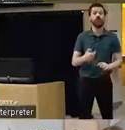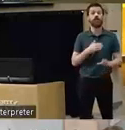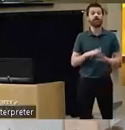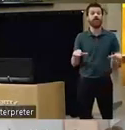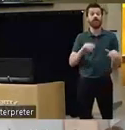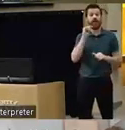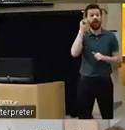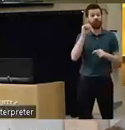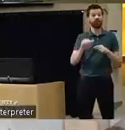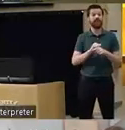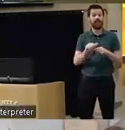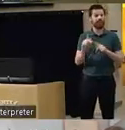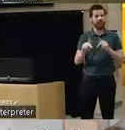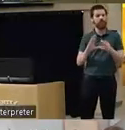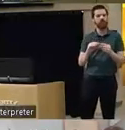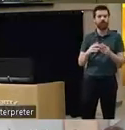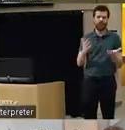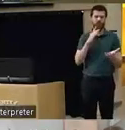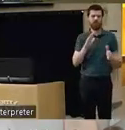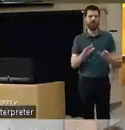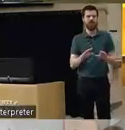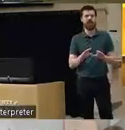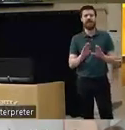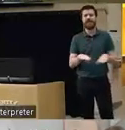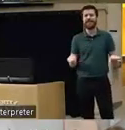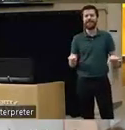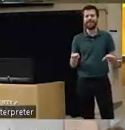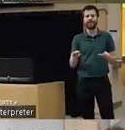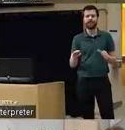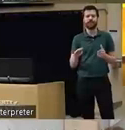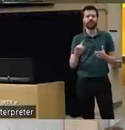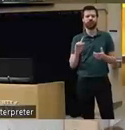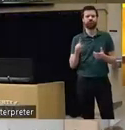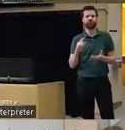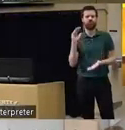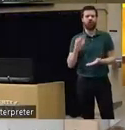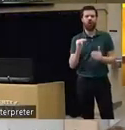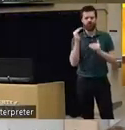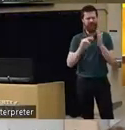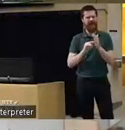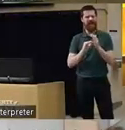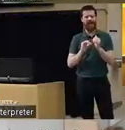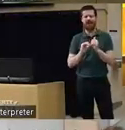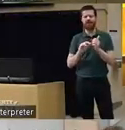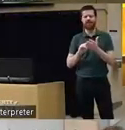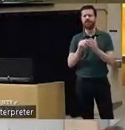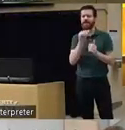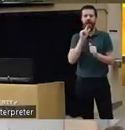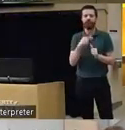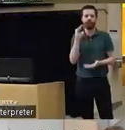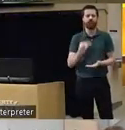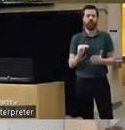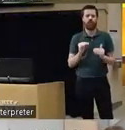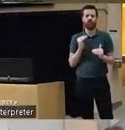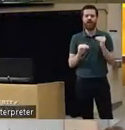people say, you know, kids are not just smaller adults. So how can you apply successful models for adults to children? So